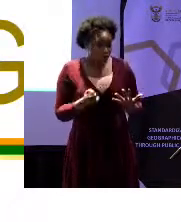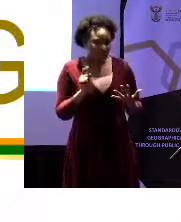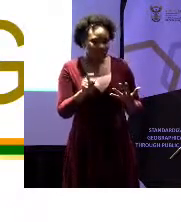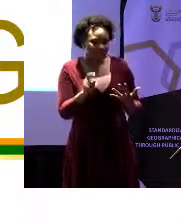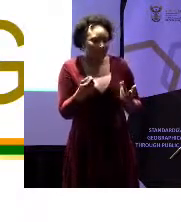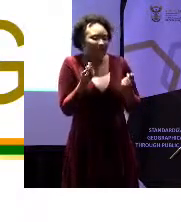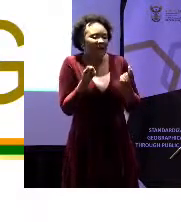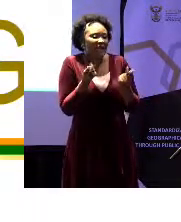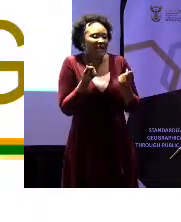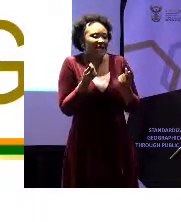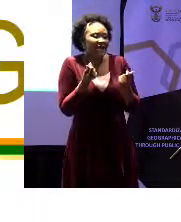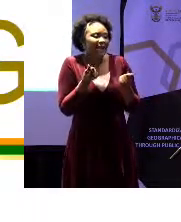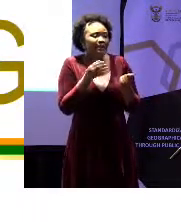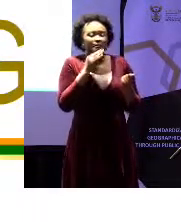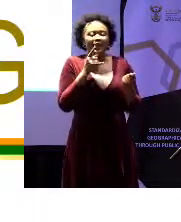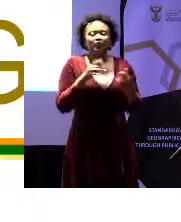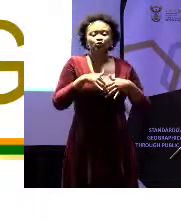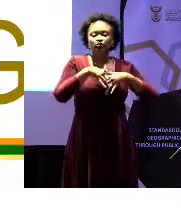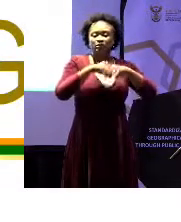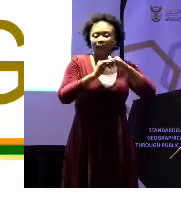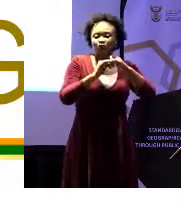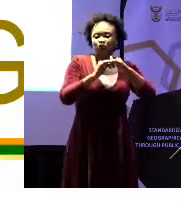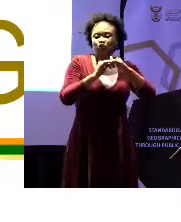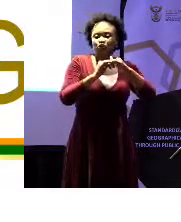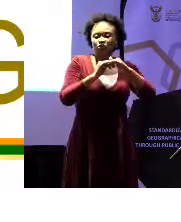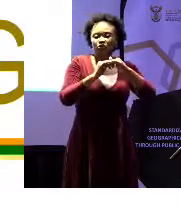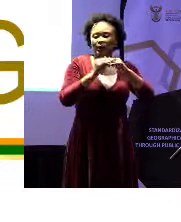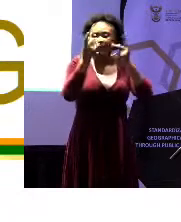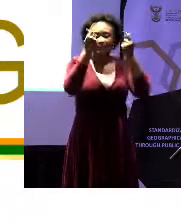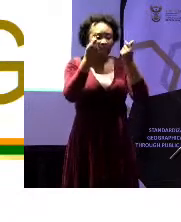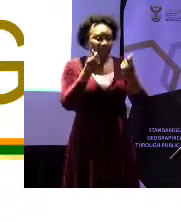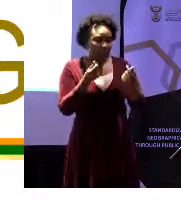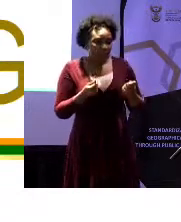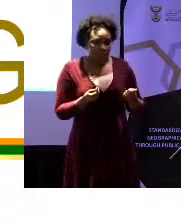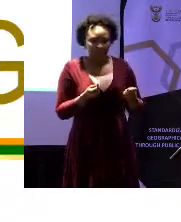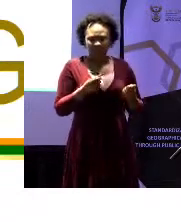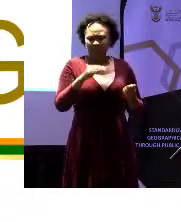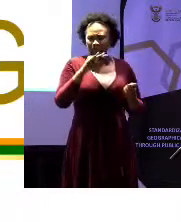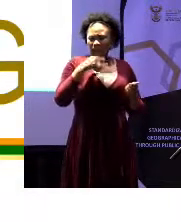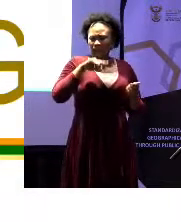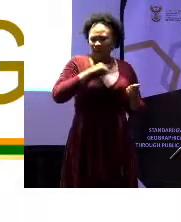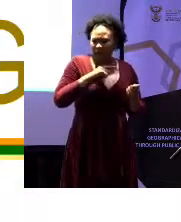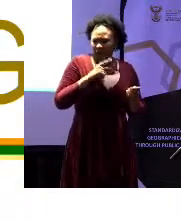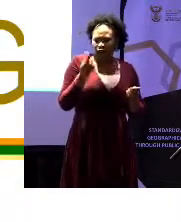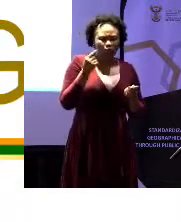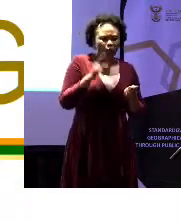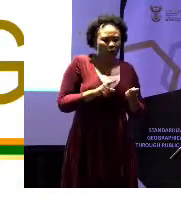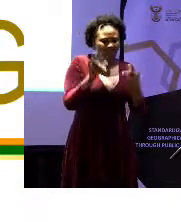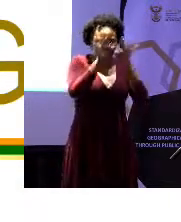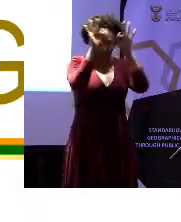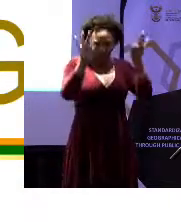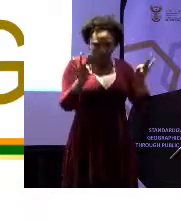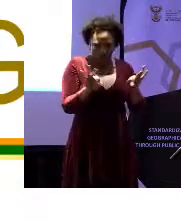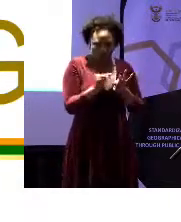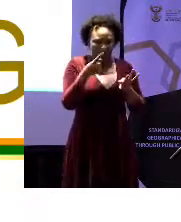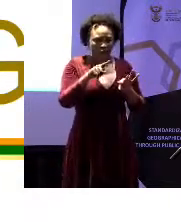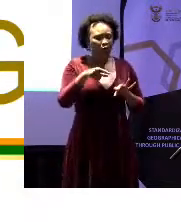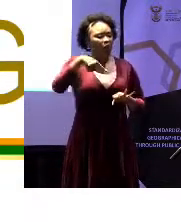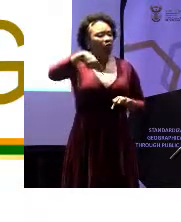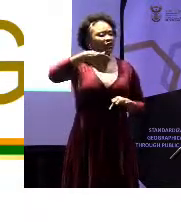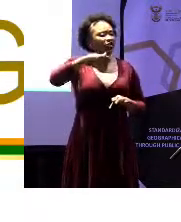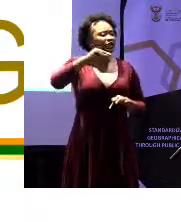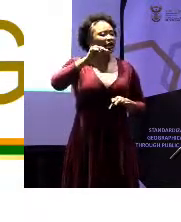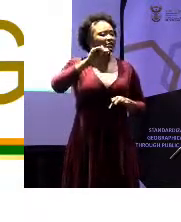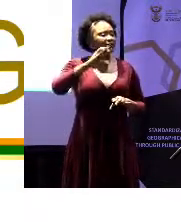money, to establish a budgetary funding framework for the PGNCs. Now, we know that